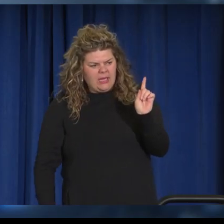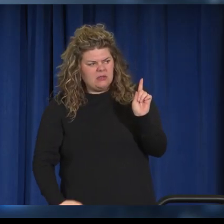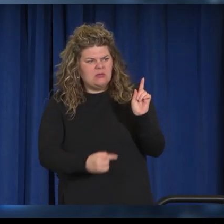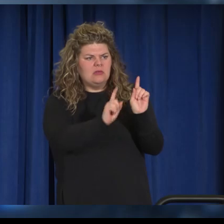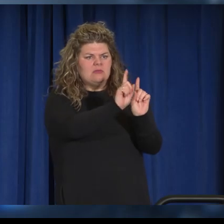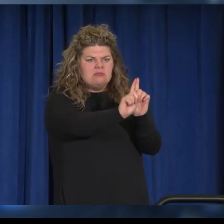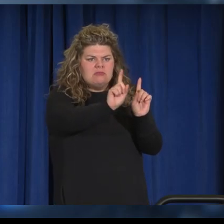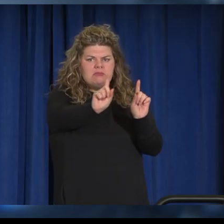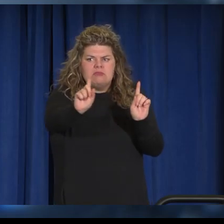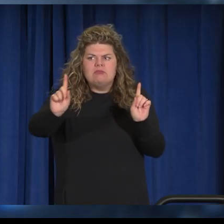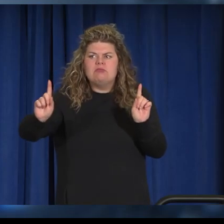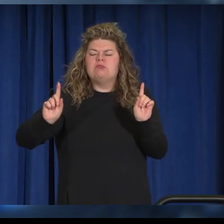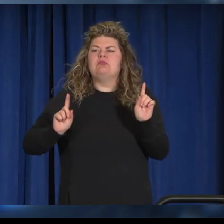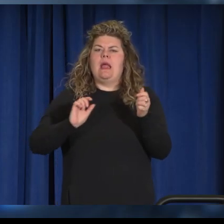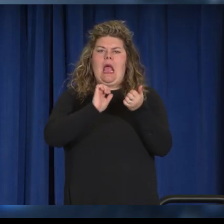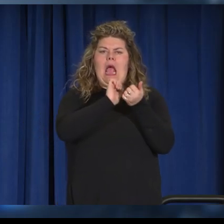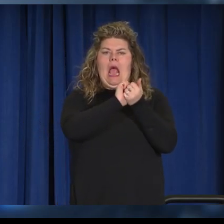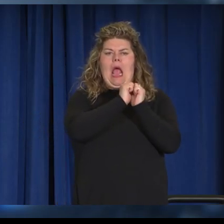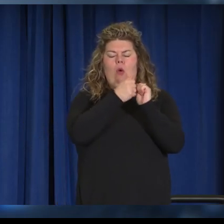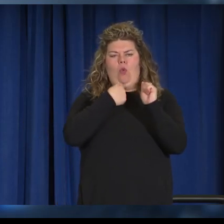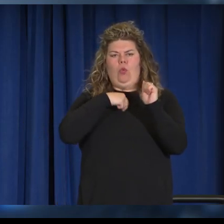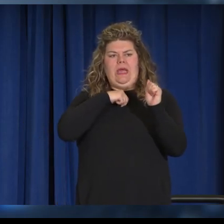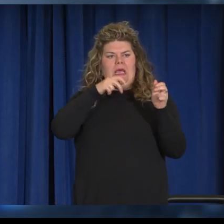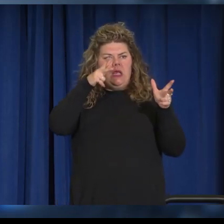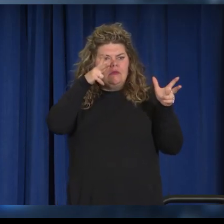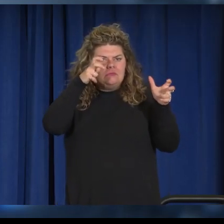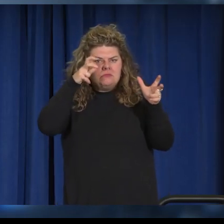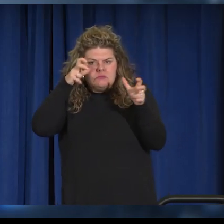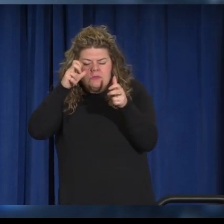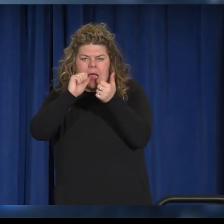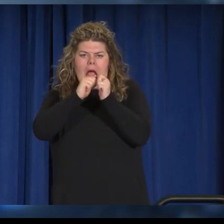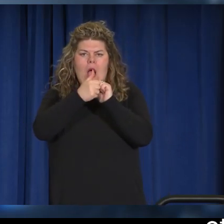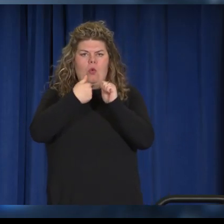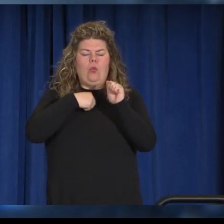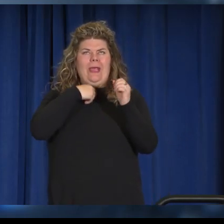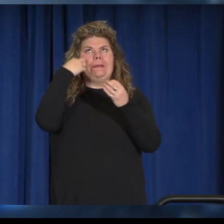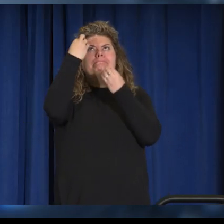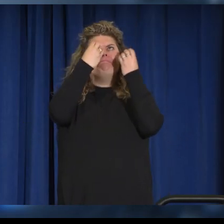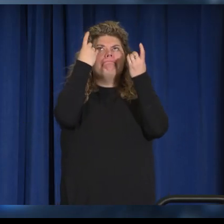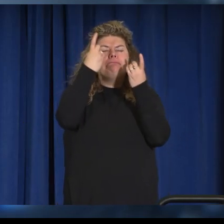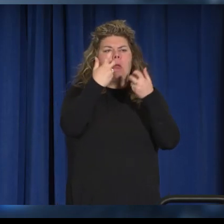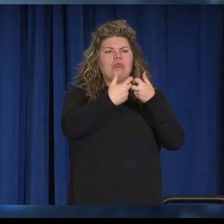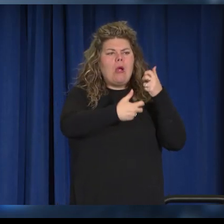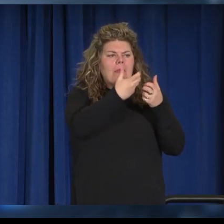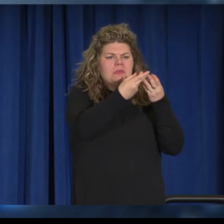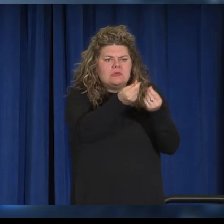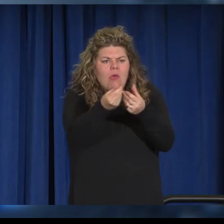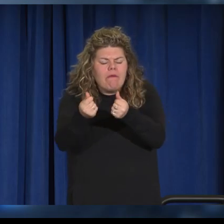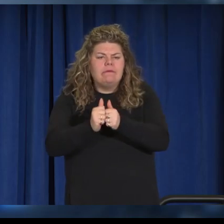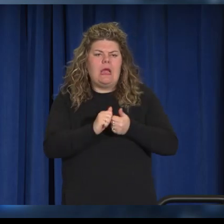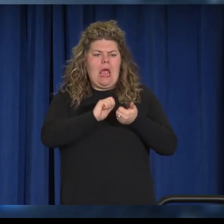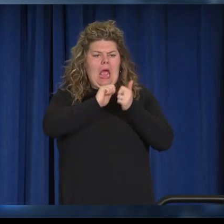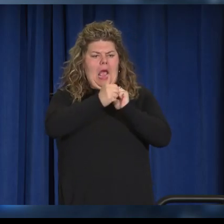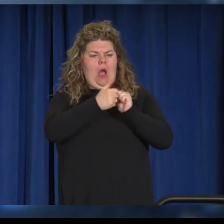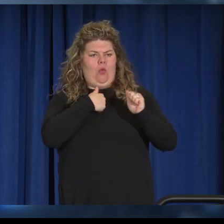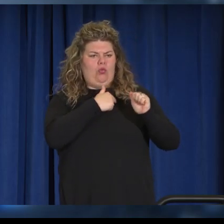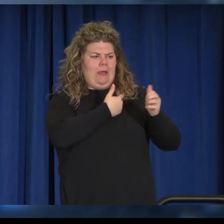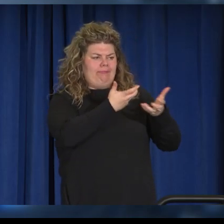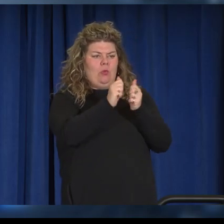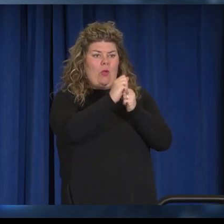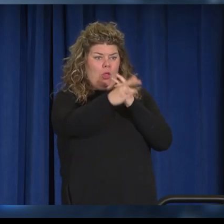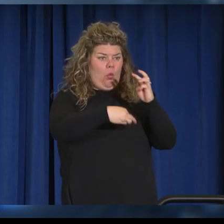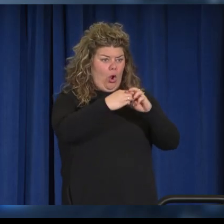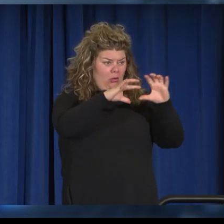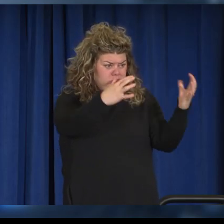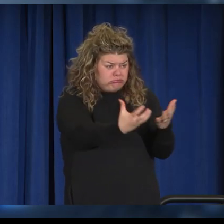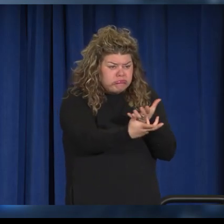way in which we perceive, the way in which we problem solve, the way that we approach the world that we interact with, whether it's